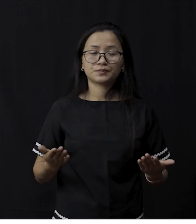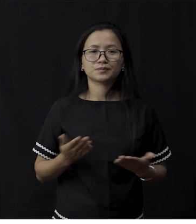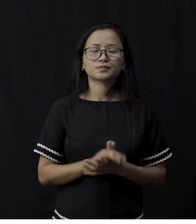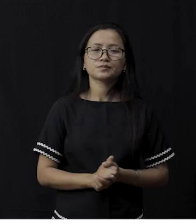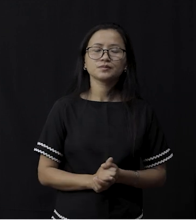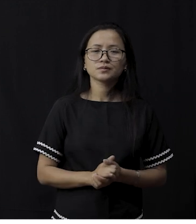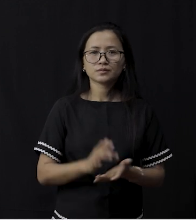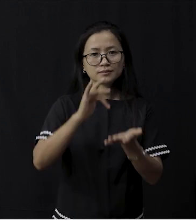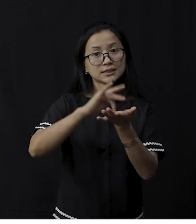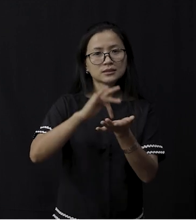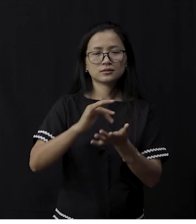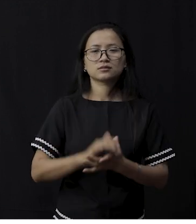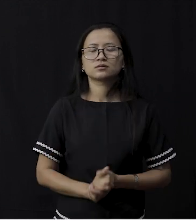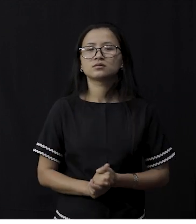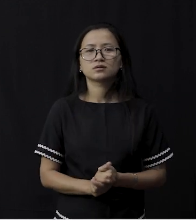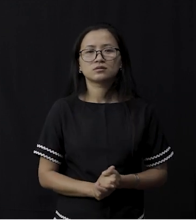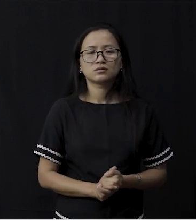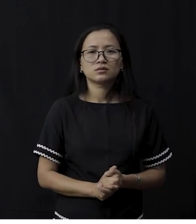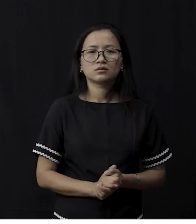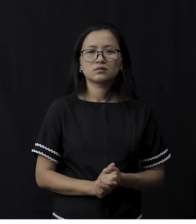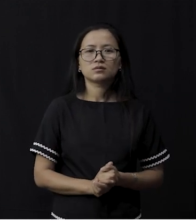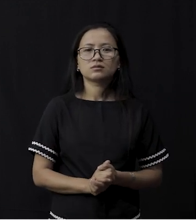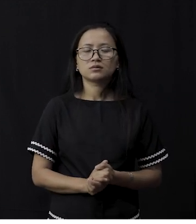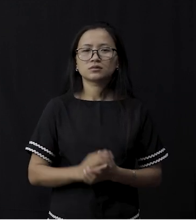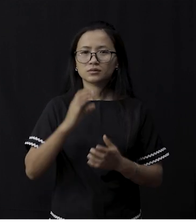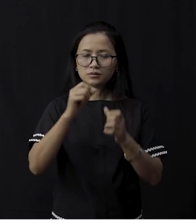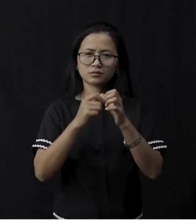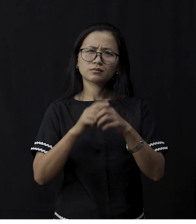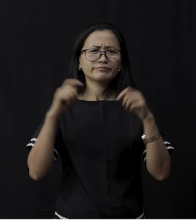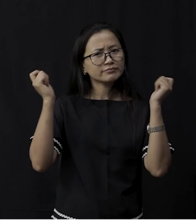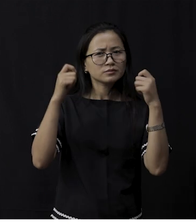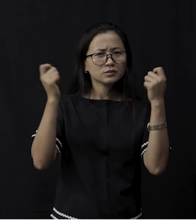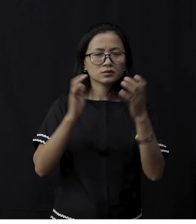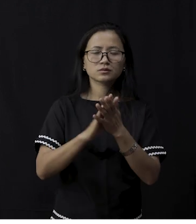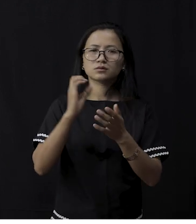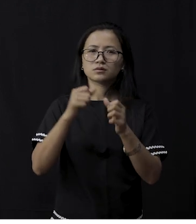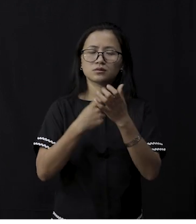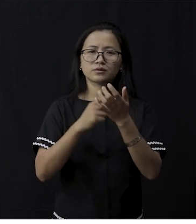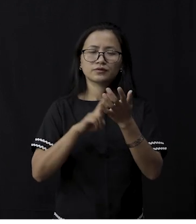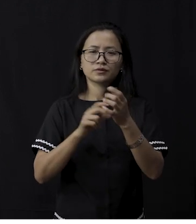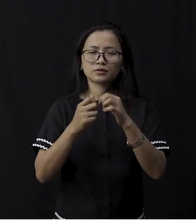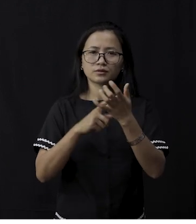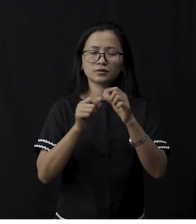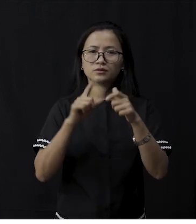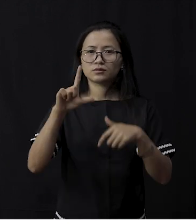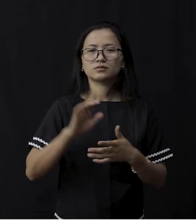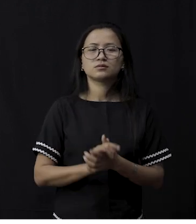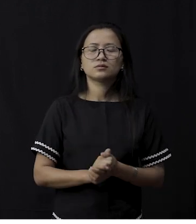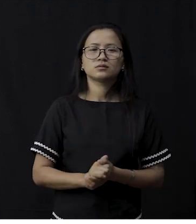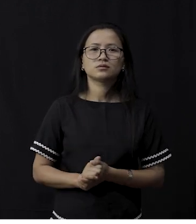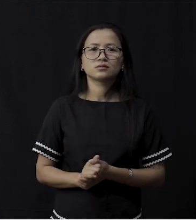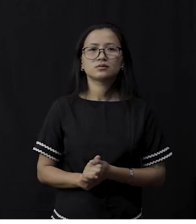to the place. So a carnival. Oh, we've not had carnival since the past 2 years. I wish we had one